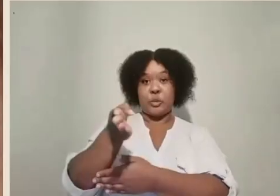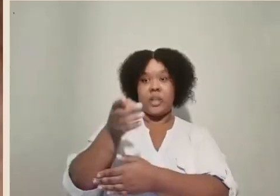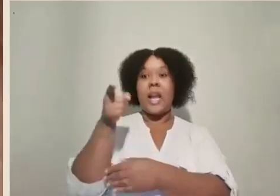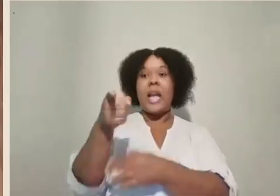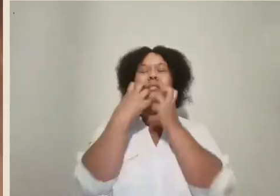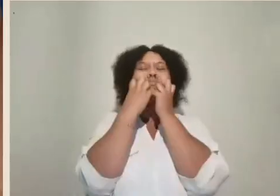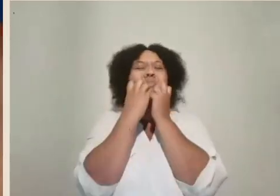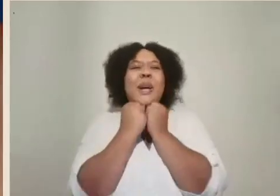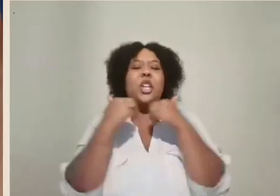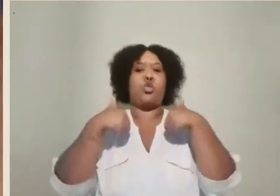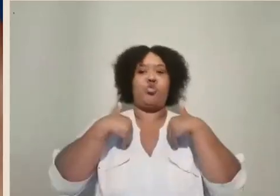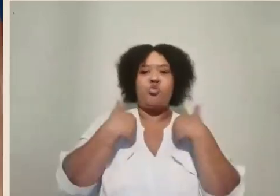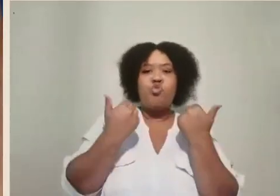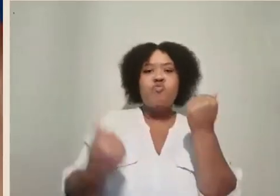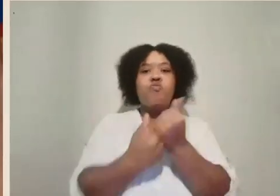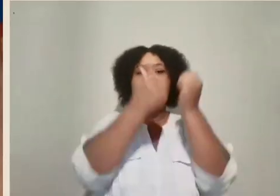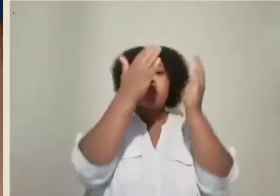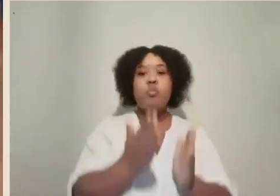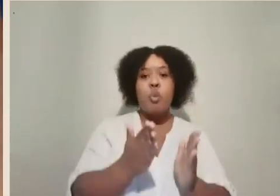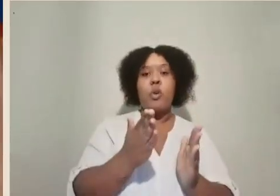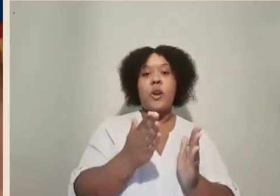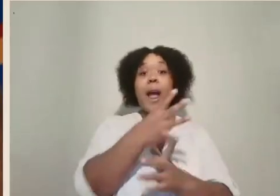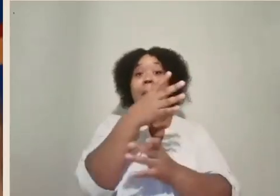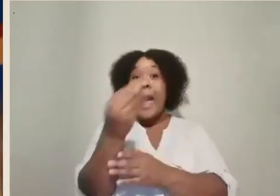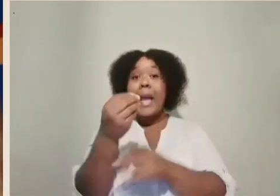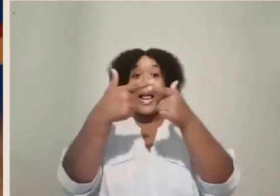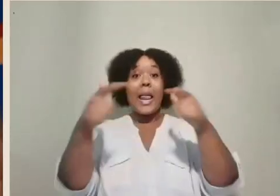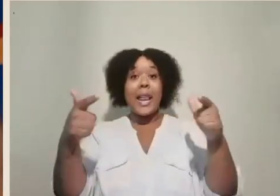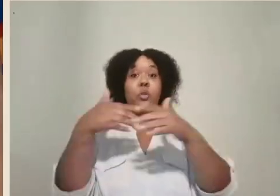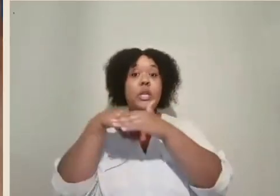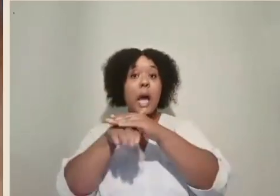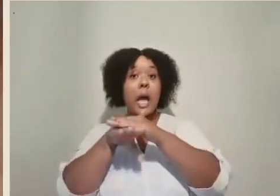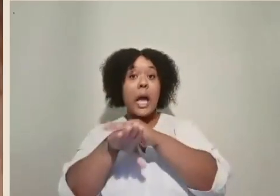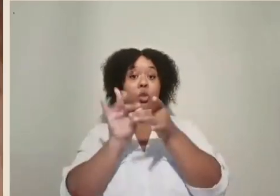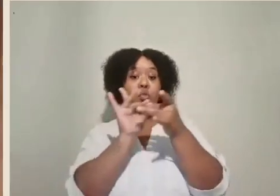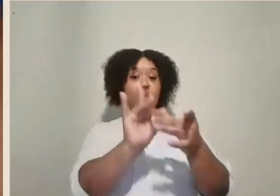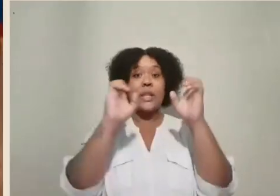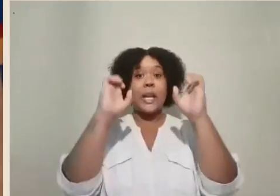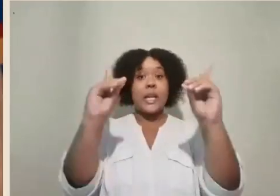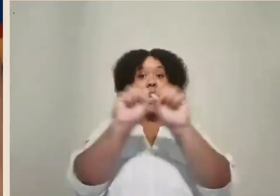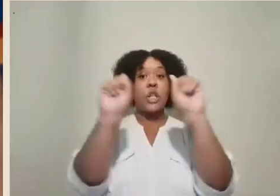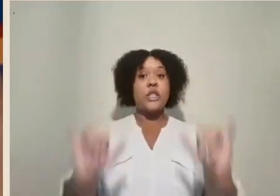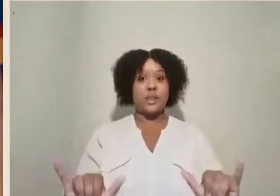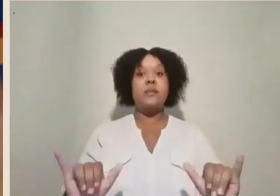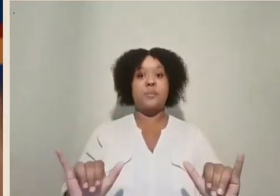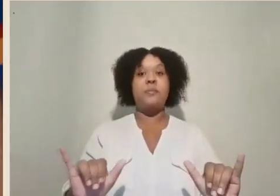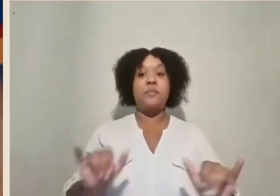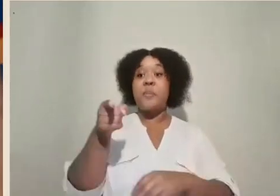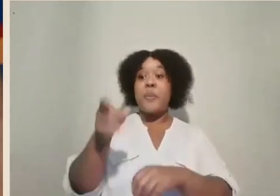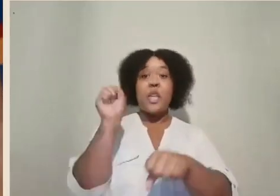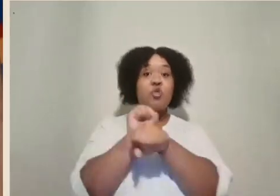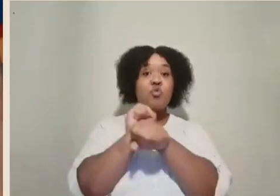youth advocate as well as an advocate for language access in educational systems. He has worked